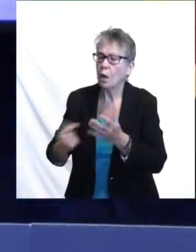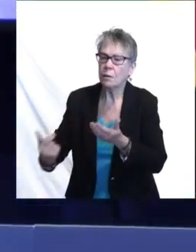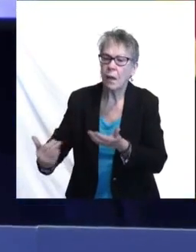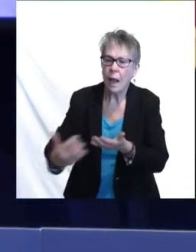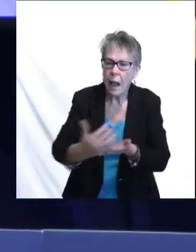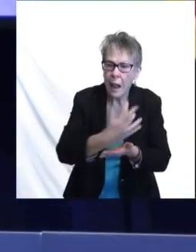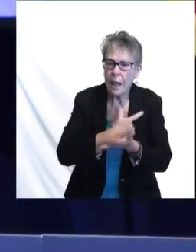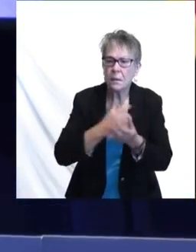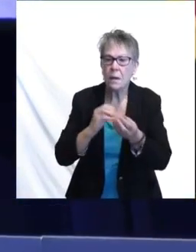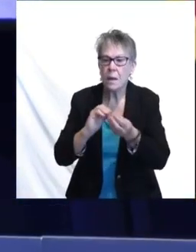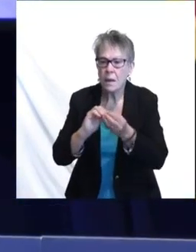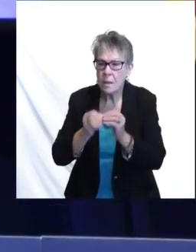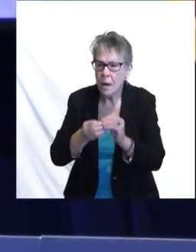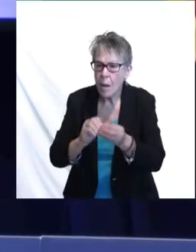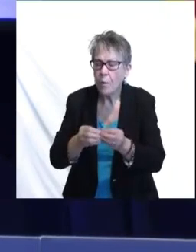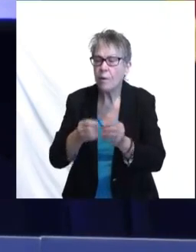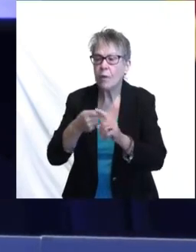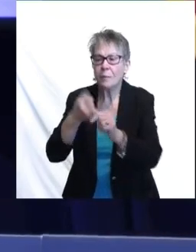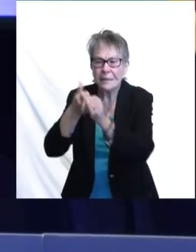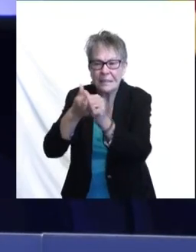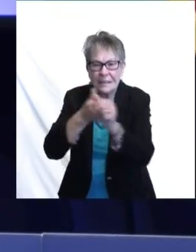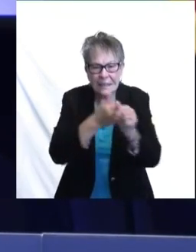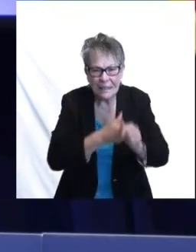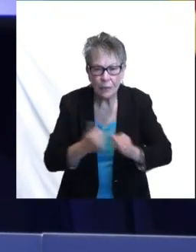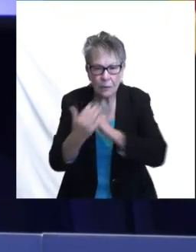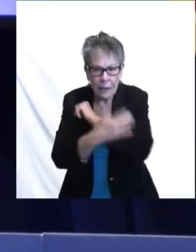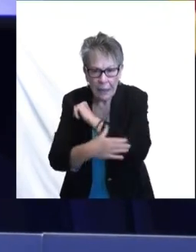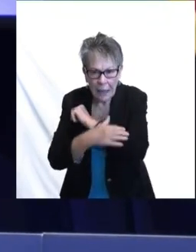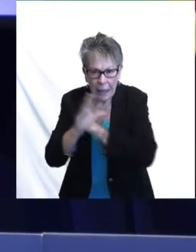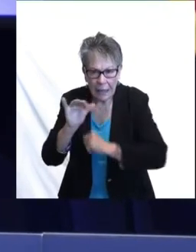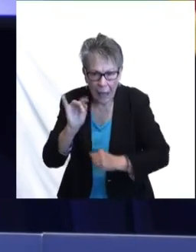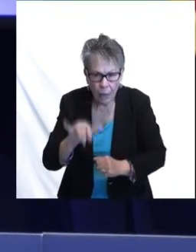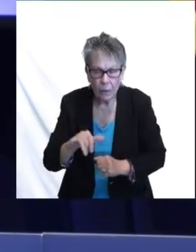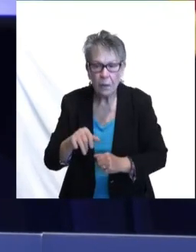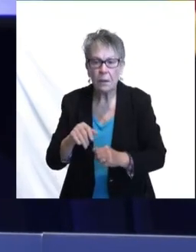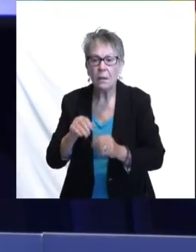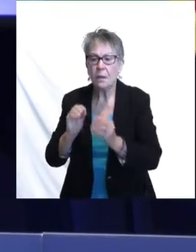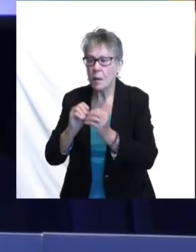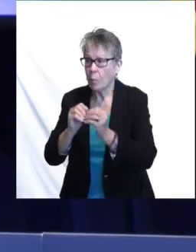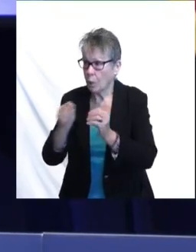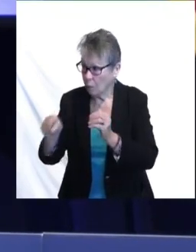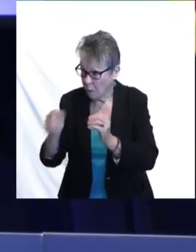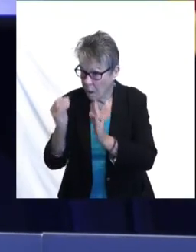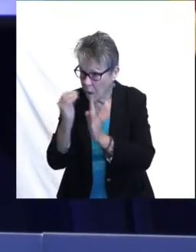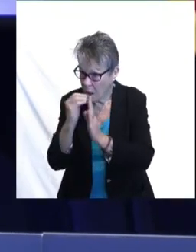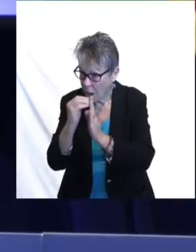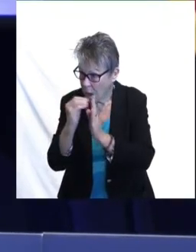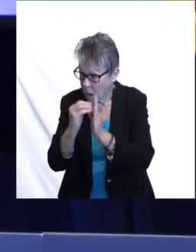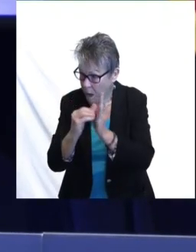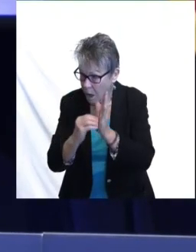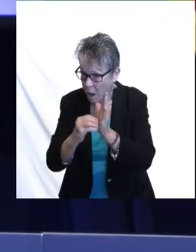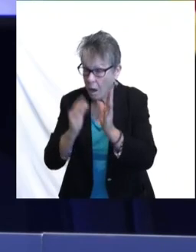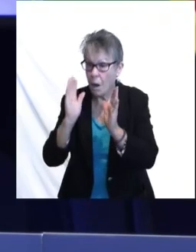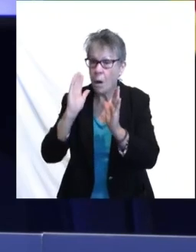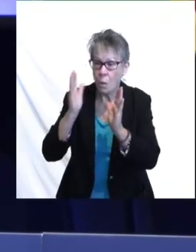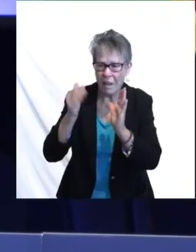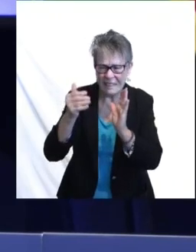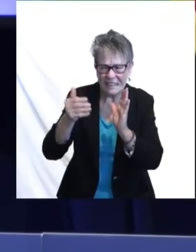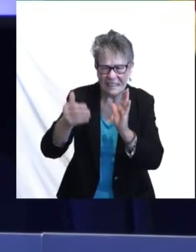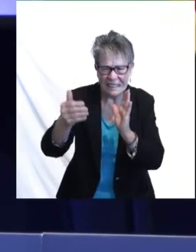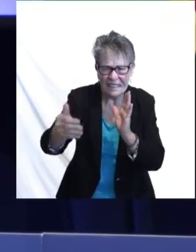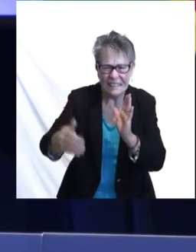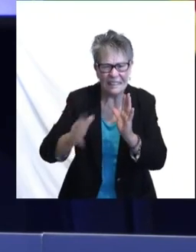dashboard that will probably be up and running before the school-specific data. We're looking at that